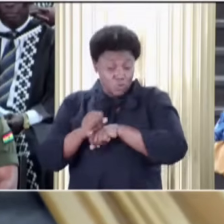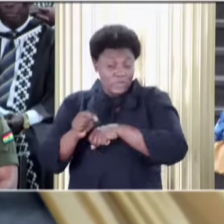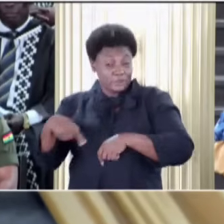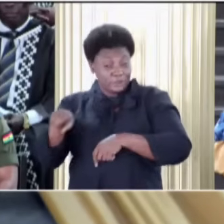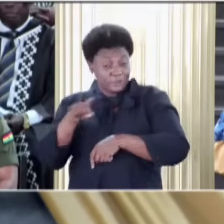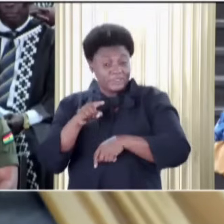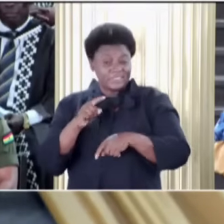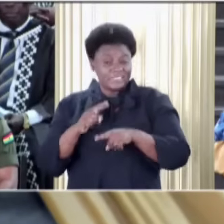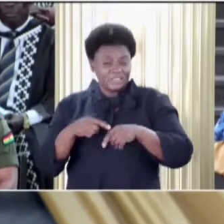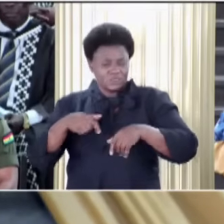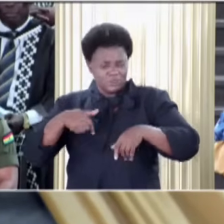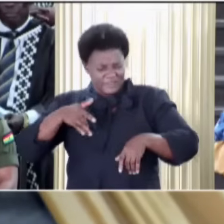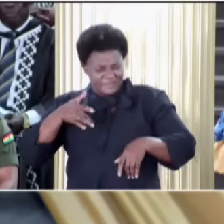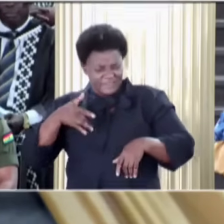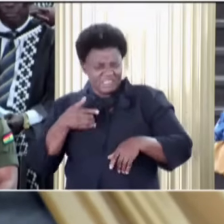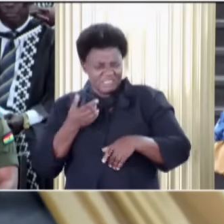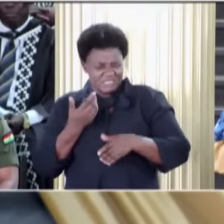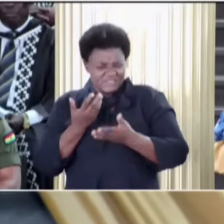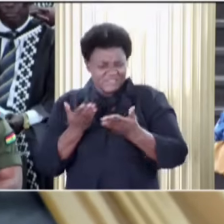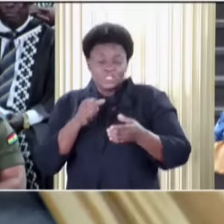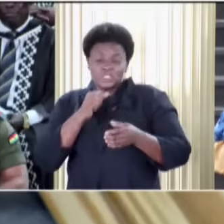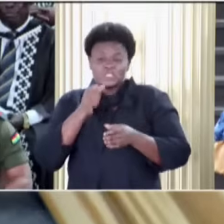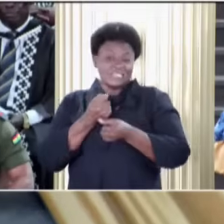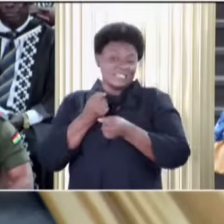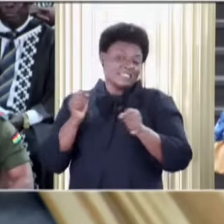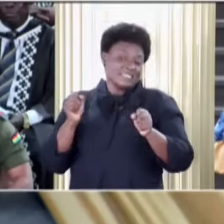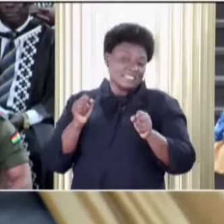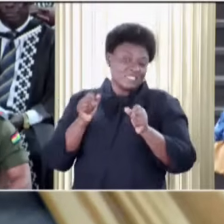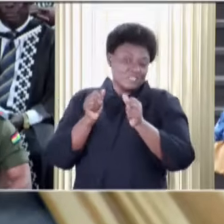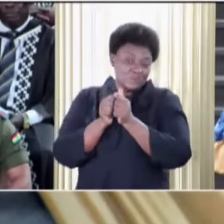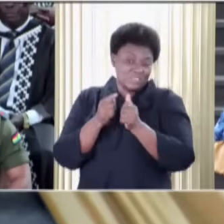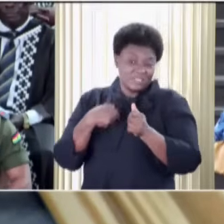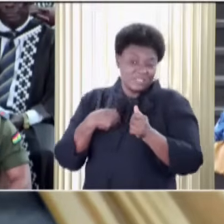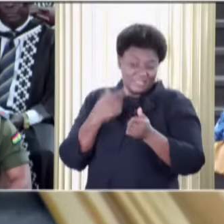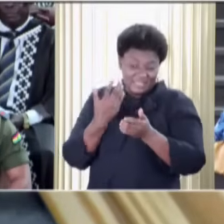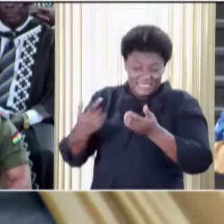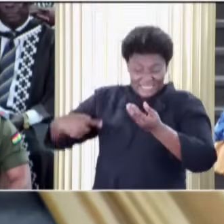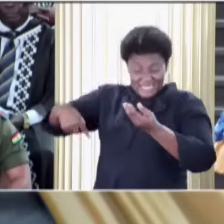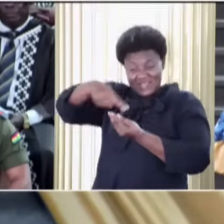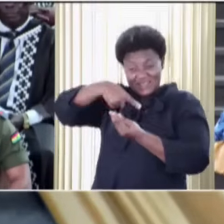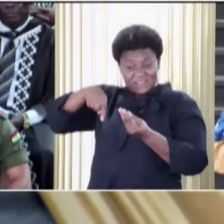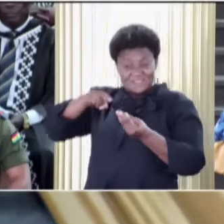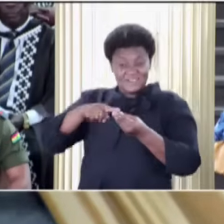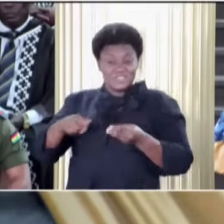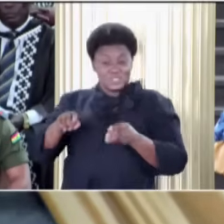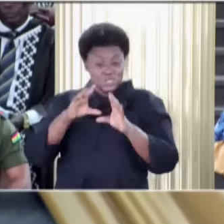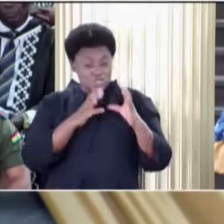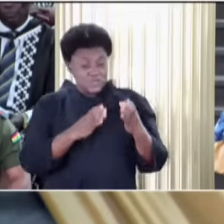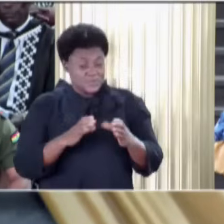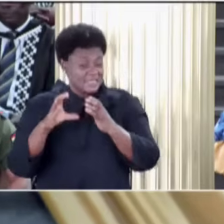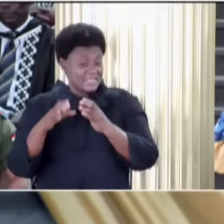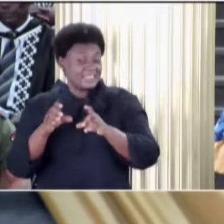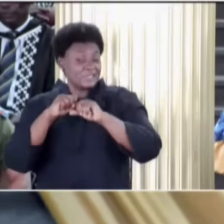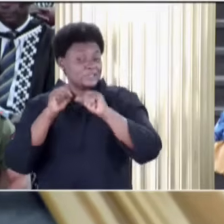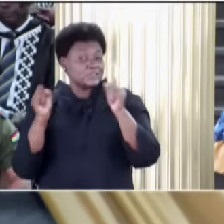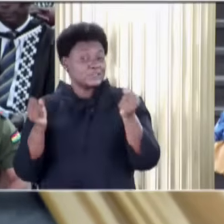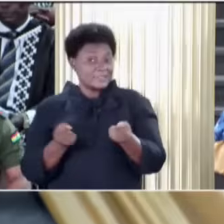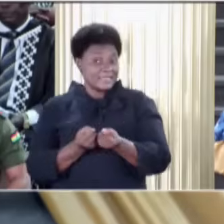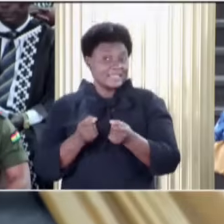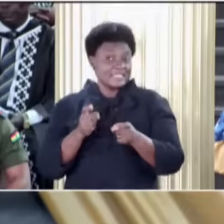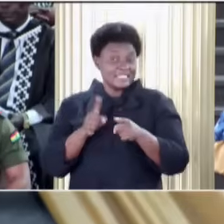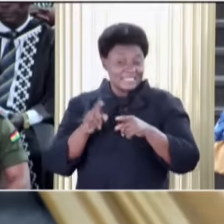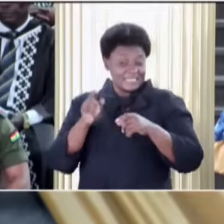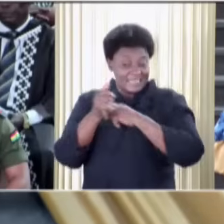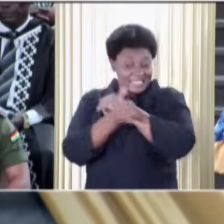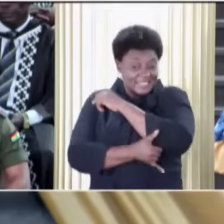then you should feel slightly unsafe with how things around you, in your community, in your society, in the